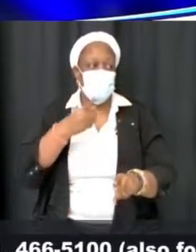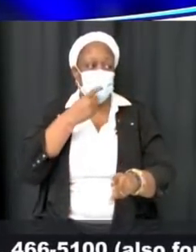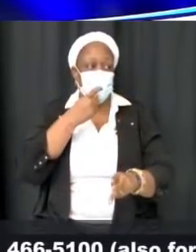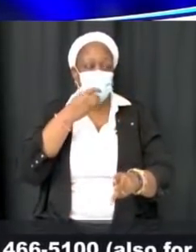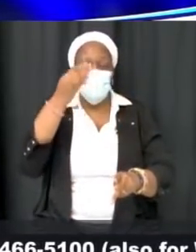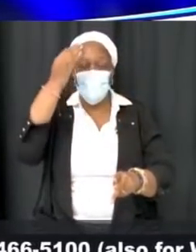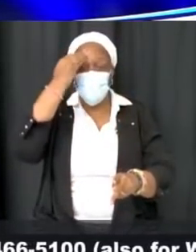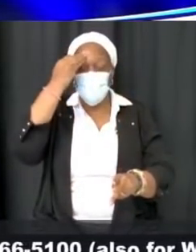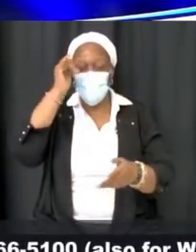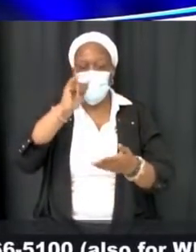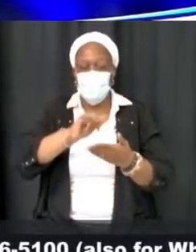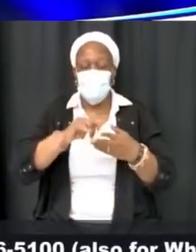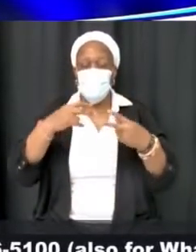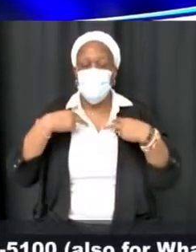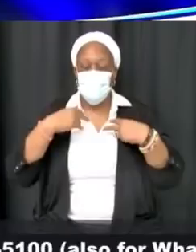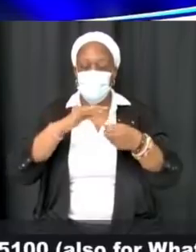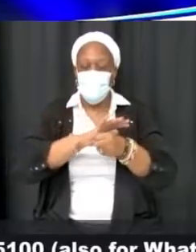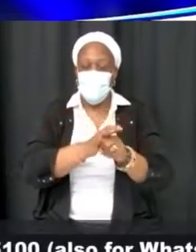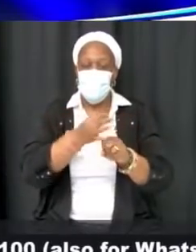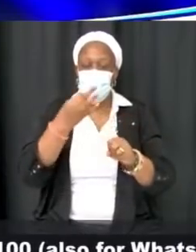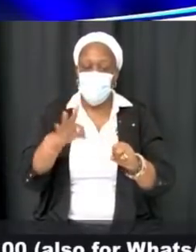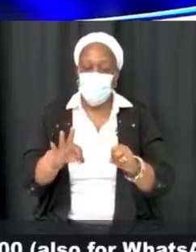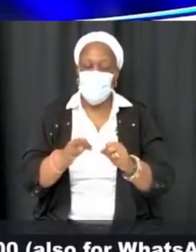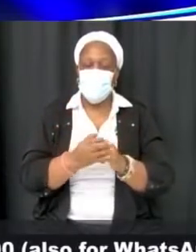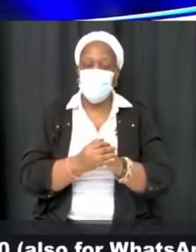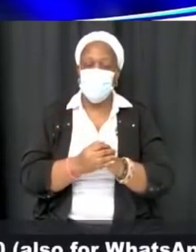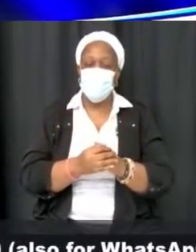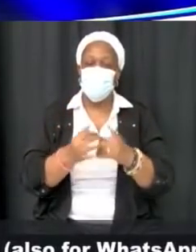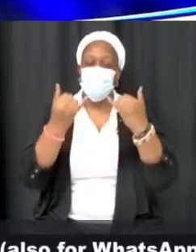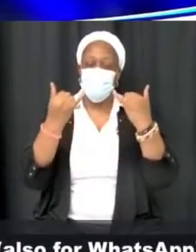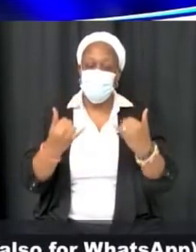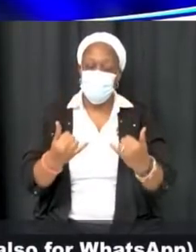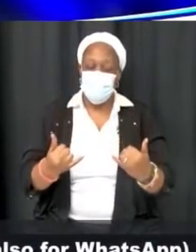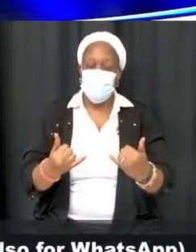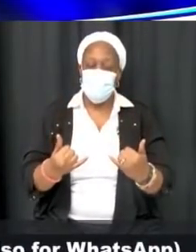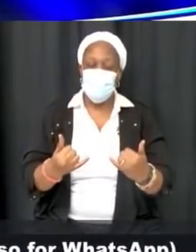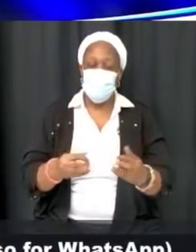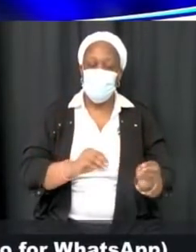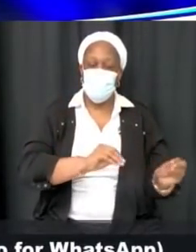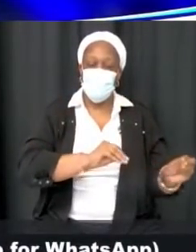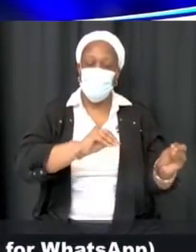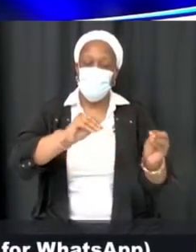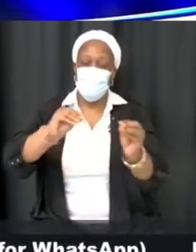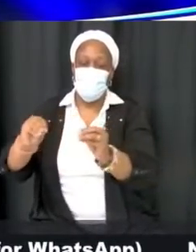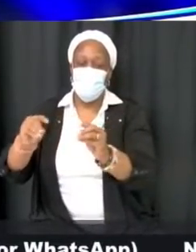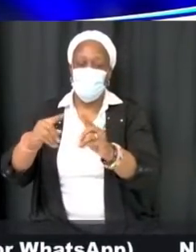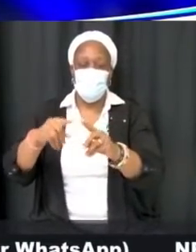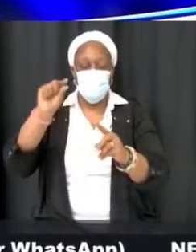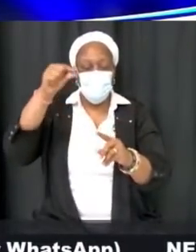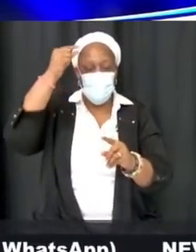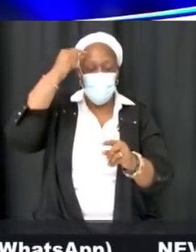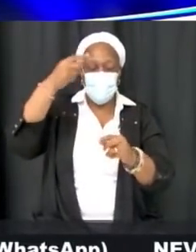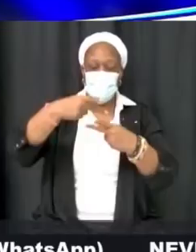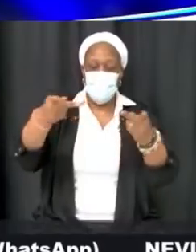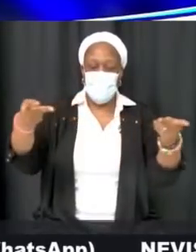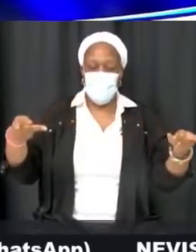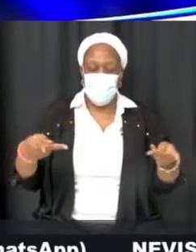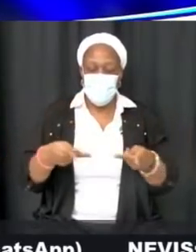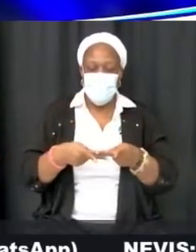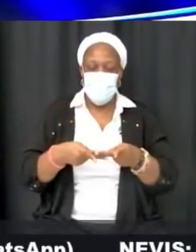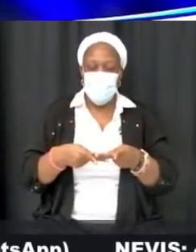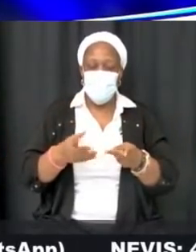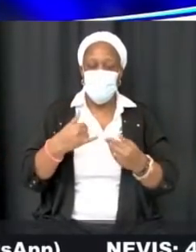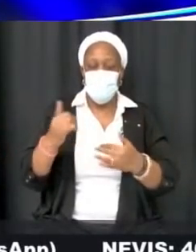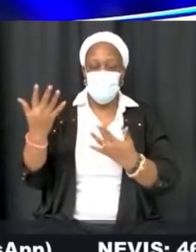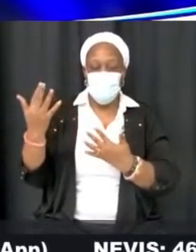risk. The persons in question have since been placed in government quarantine facility pending their